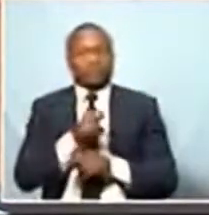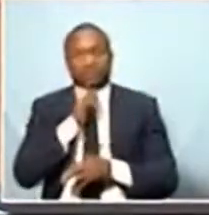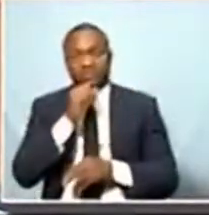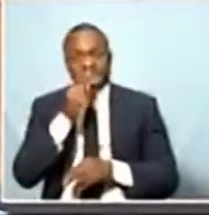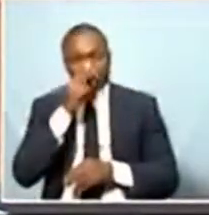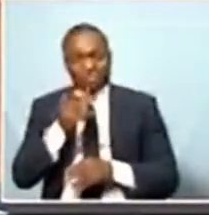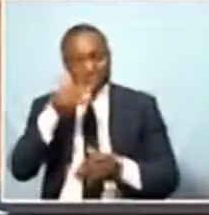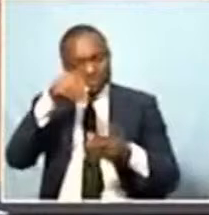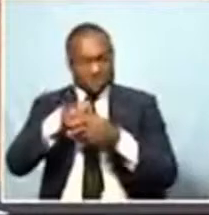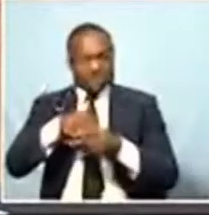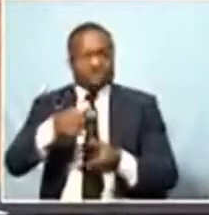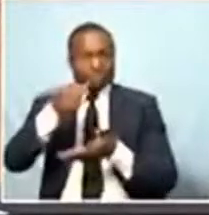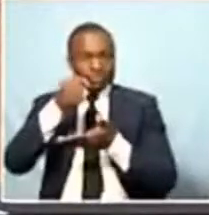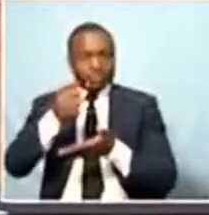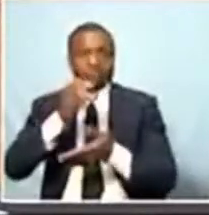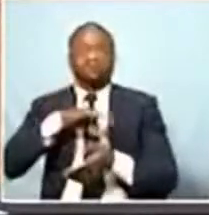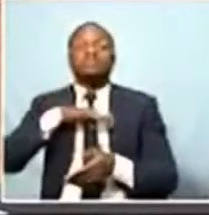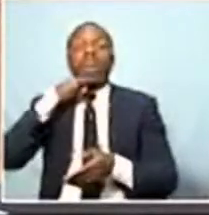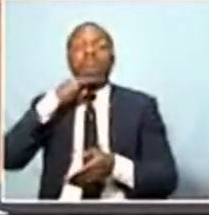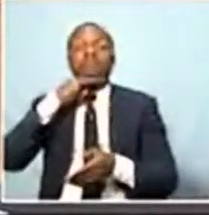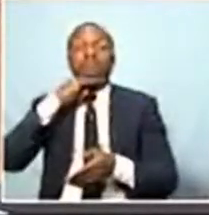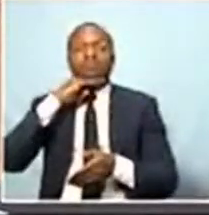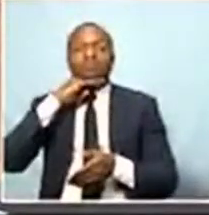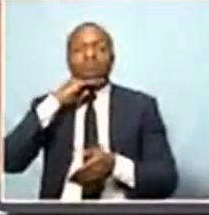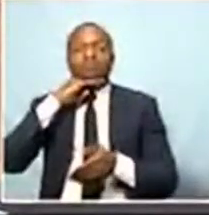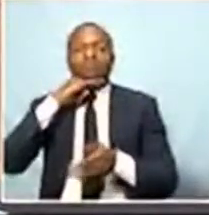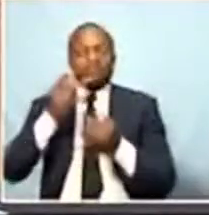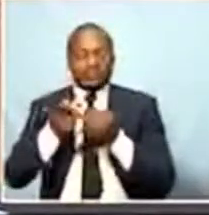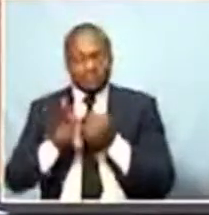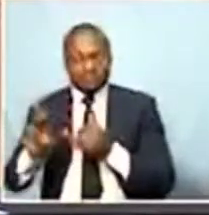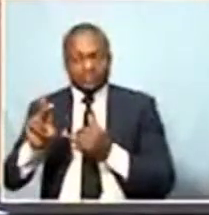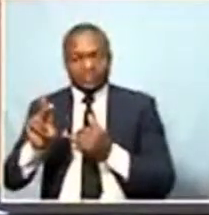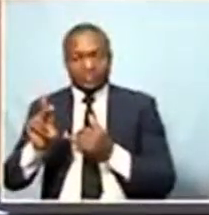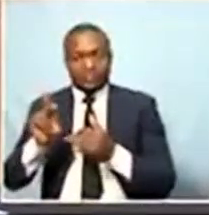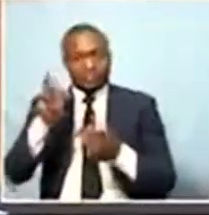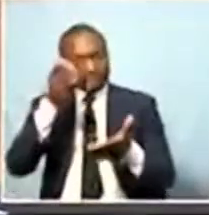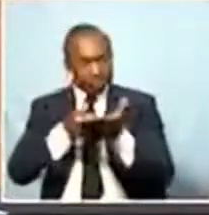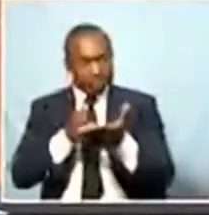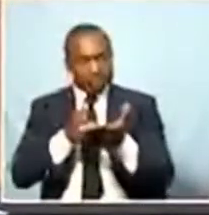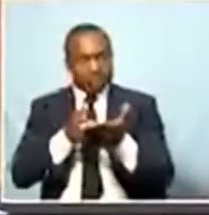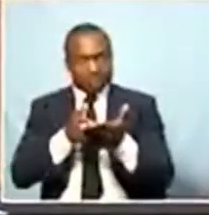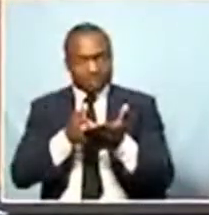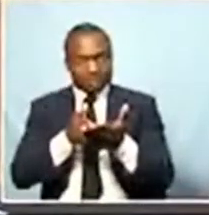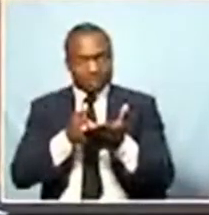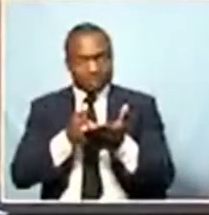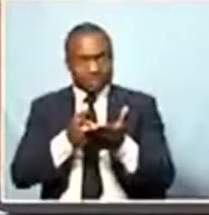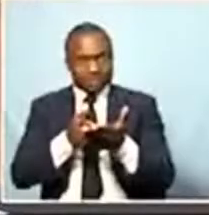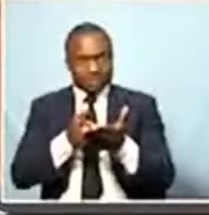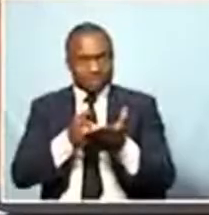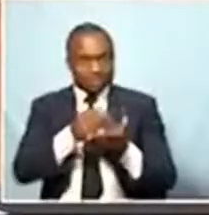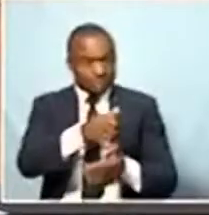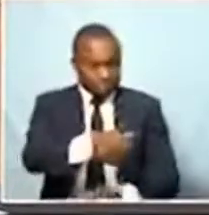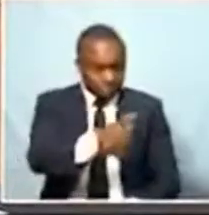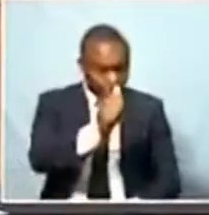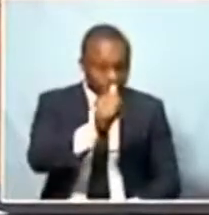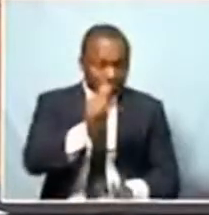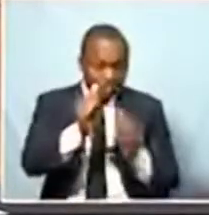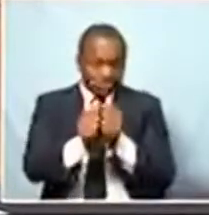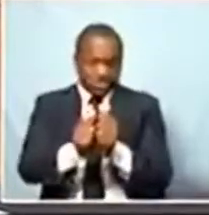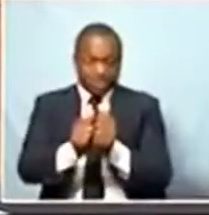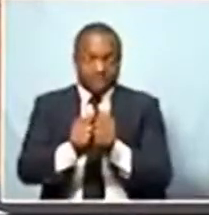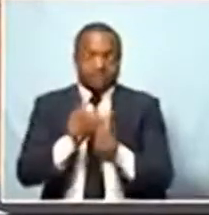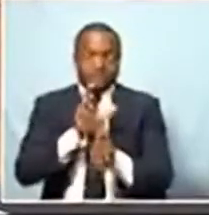budget sufficient provision for that interface between yourselves and them?